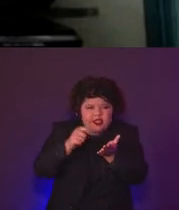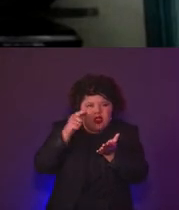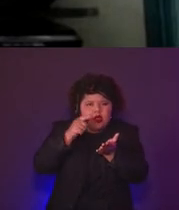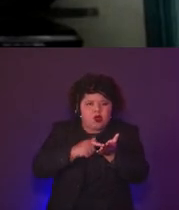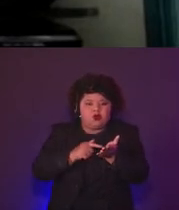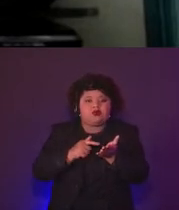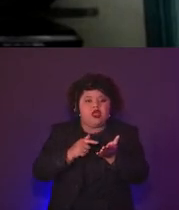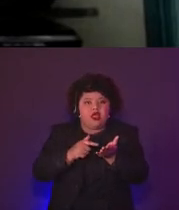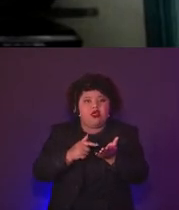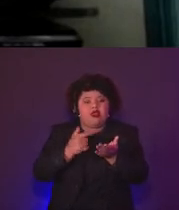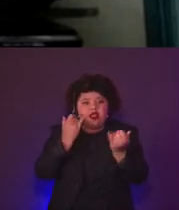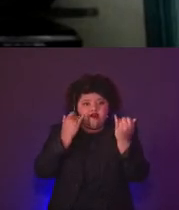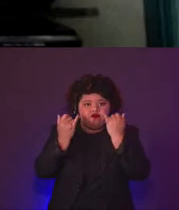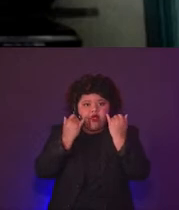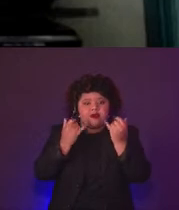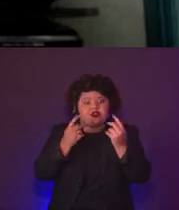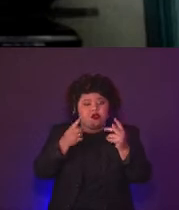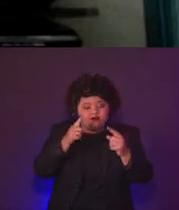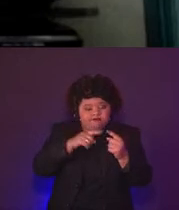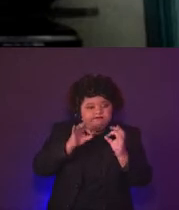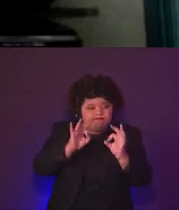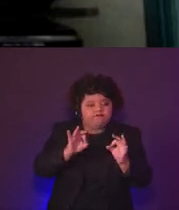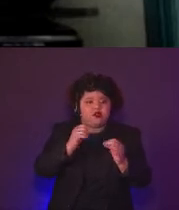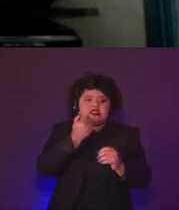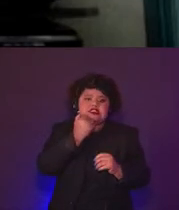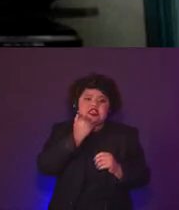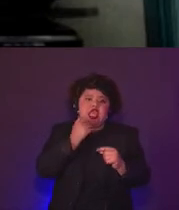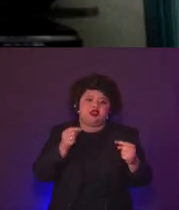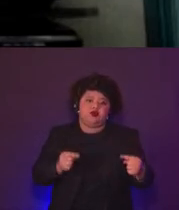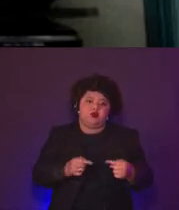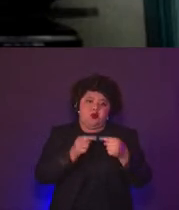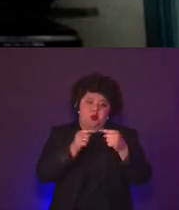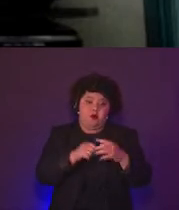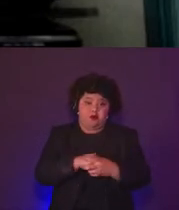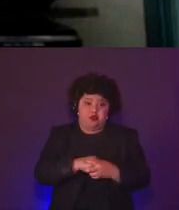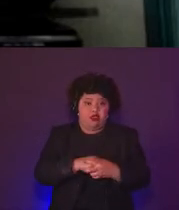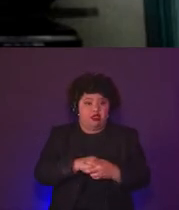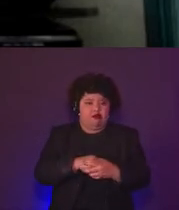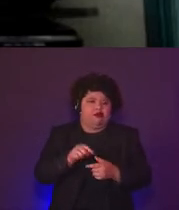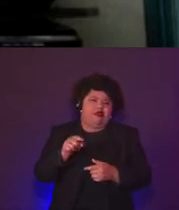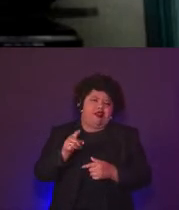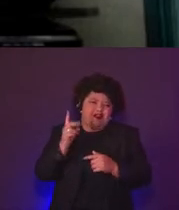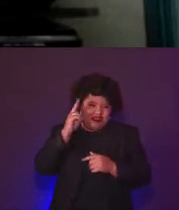to. And that was, this was a perfect example about why this project,